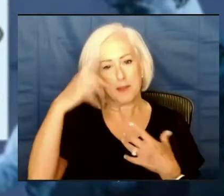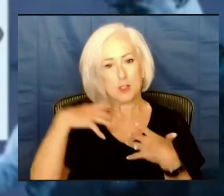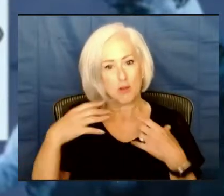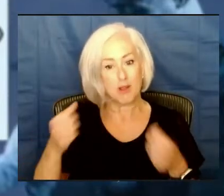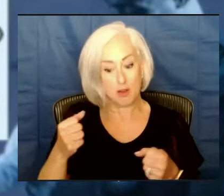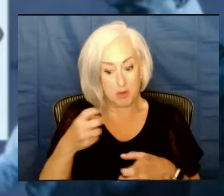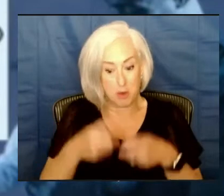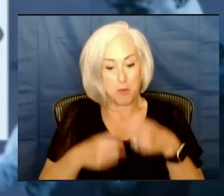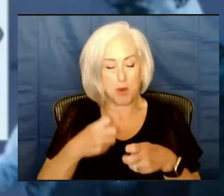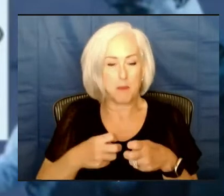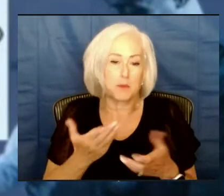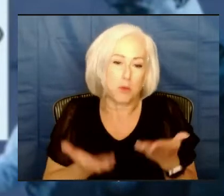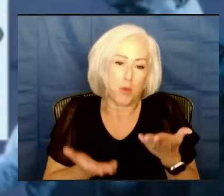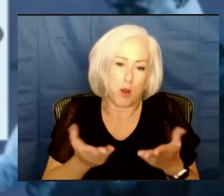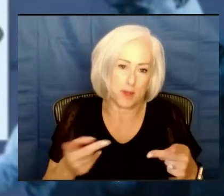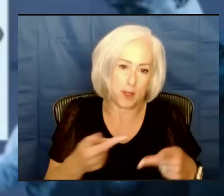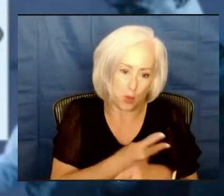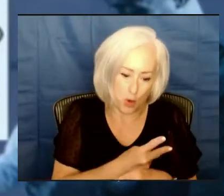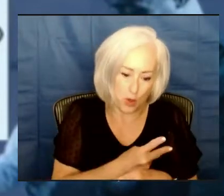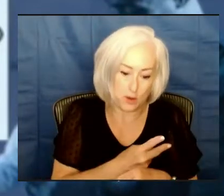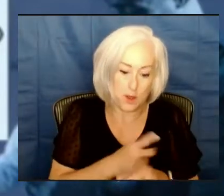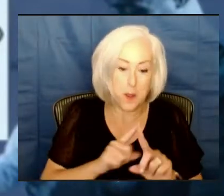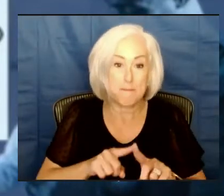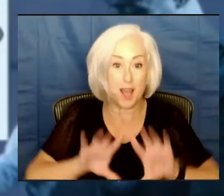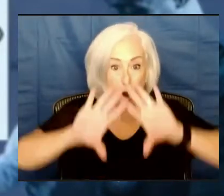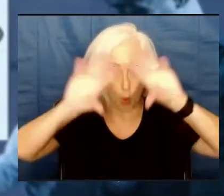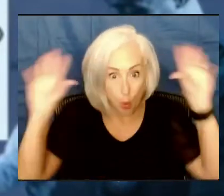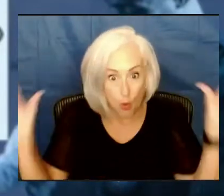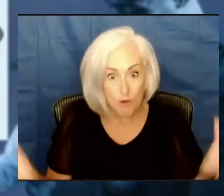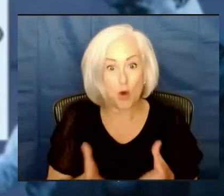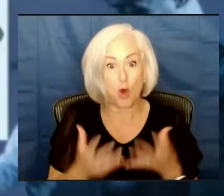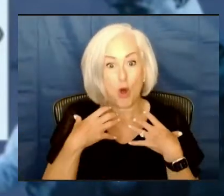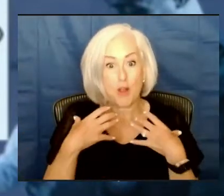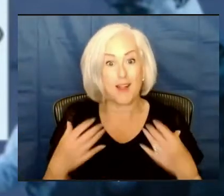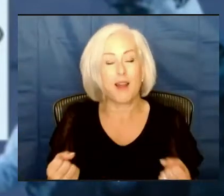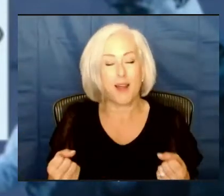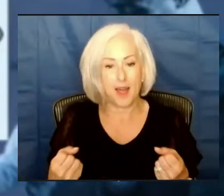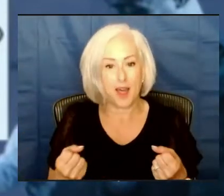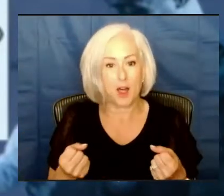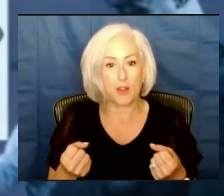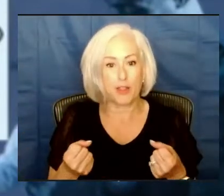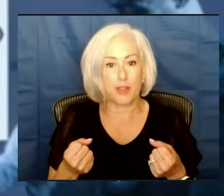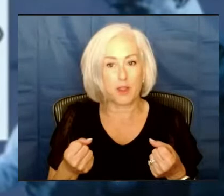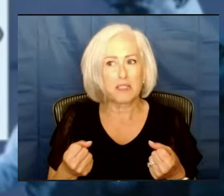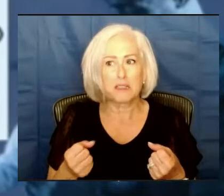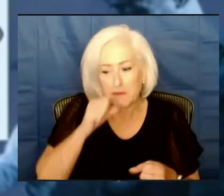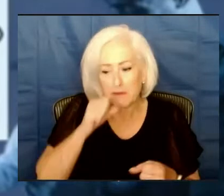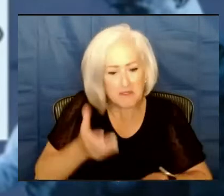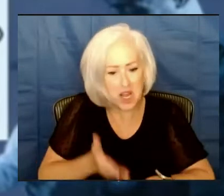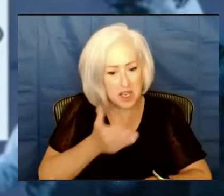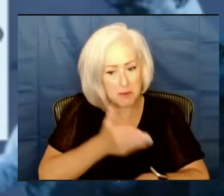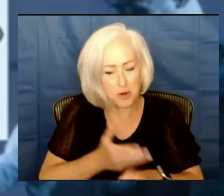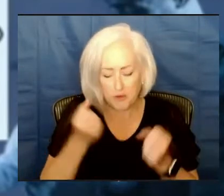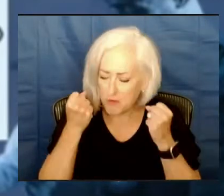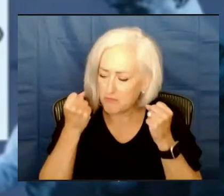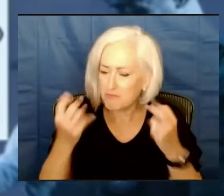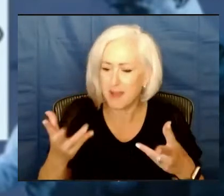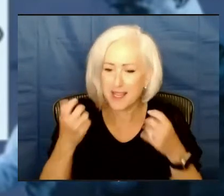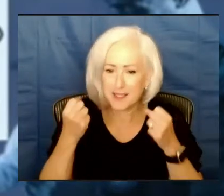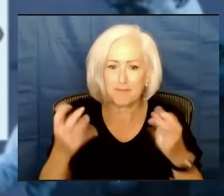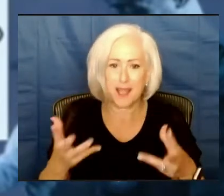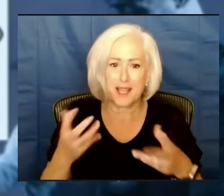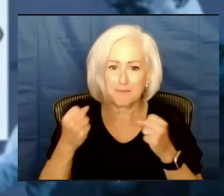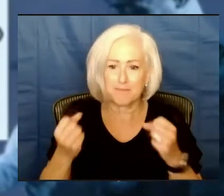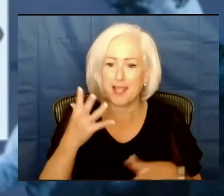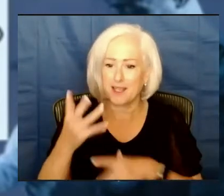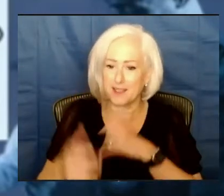the overall health disparities is that they have not gotten better for centuries. And so the reality that COVID made them worse,